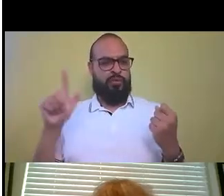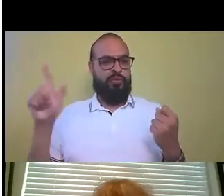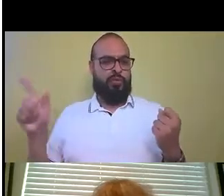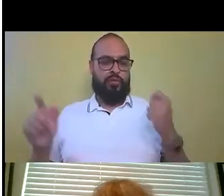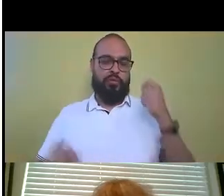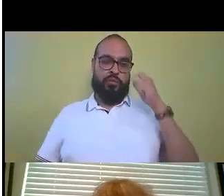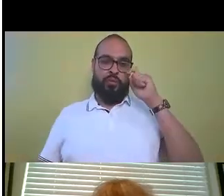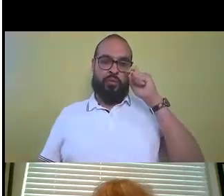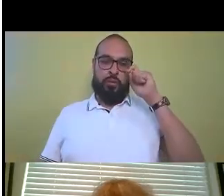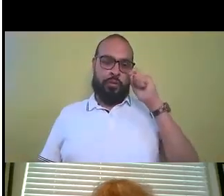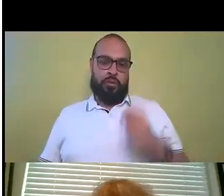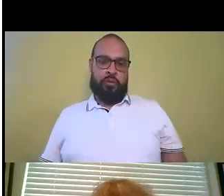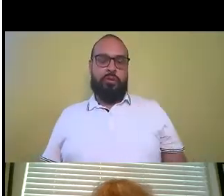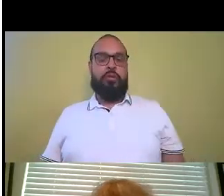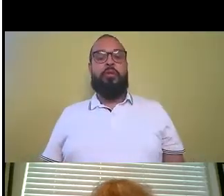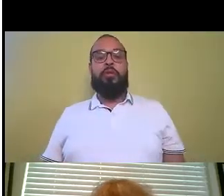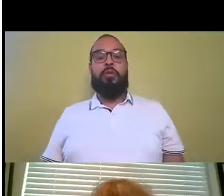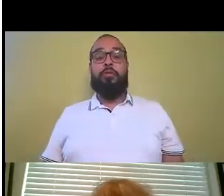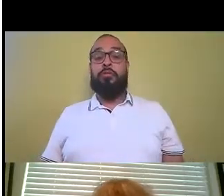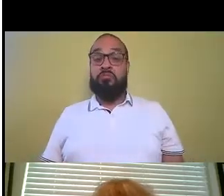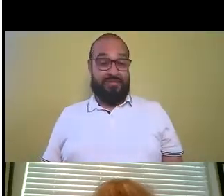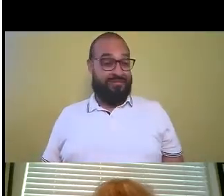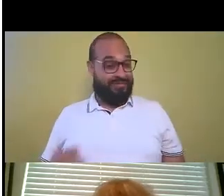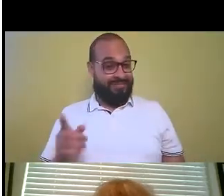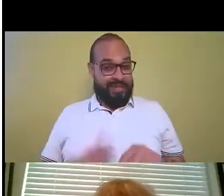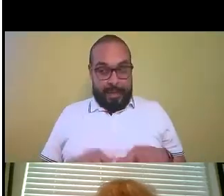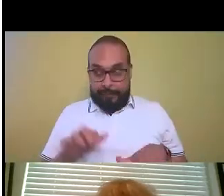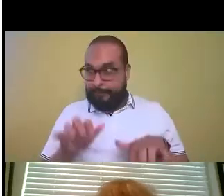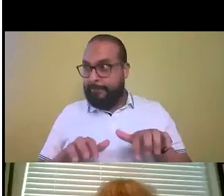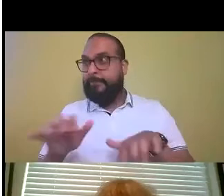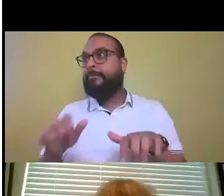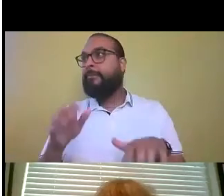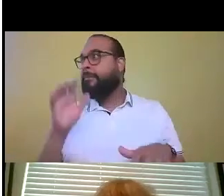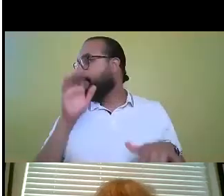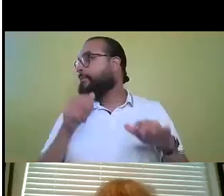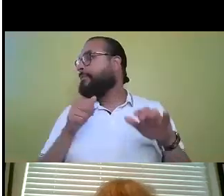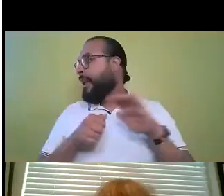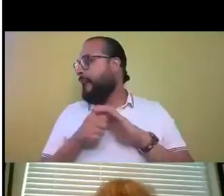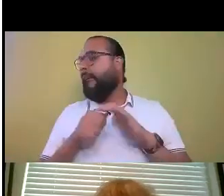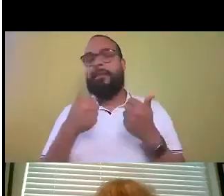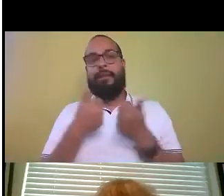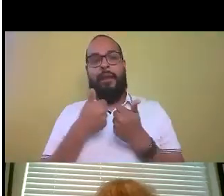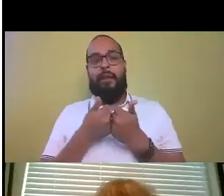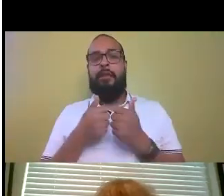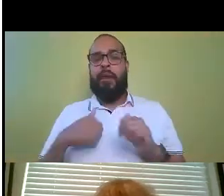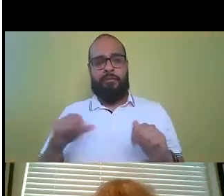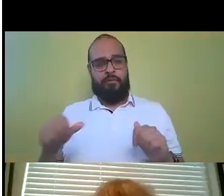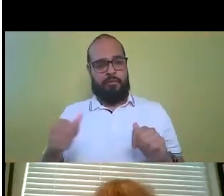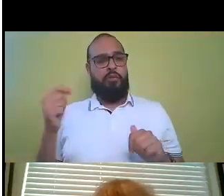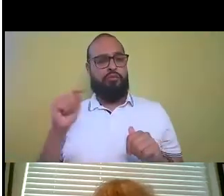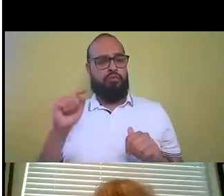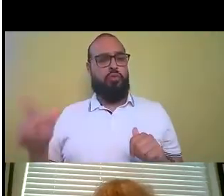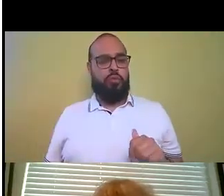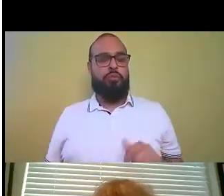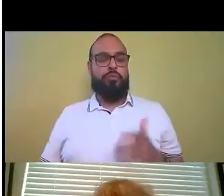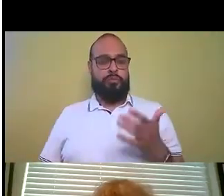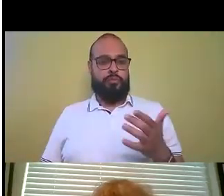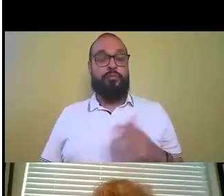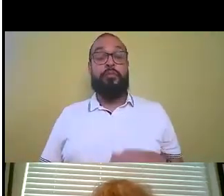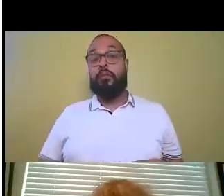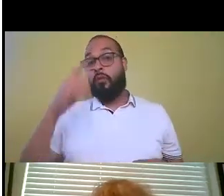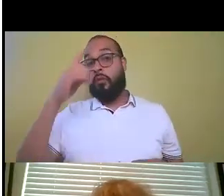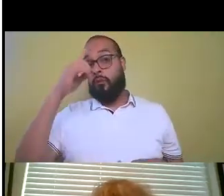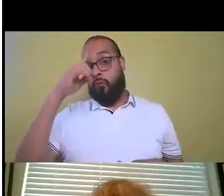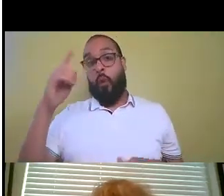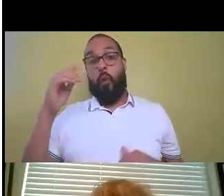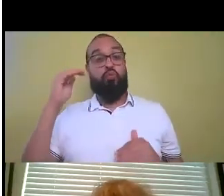nice hide and seek crawl game in a car, but what tools can we offer? Well, we can offer for the older child, we can